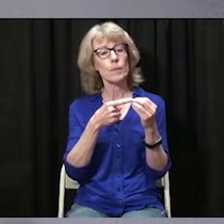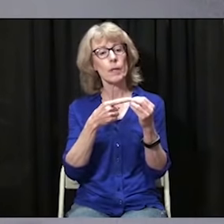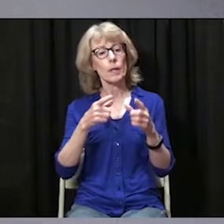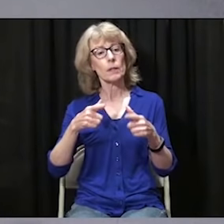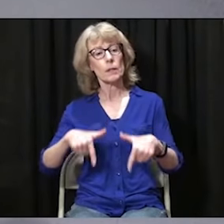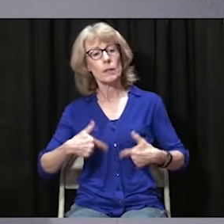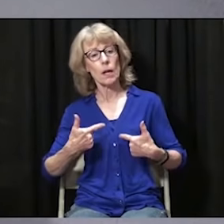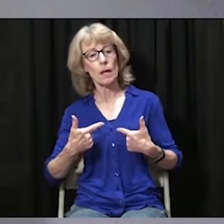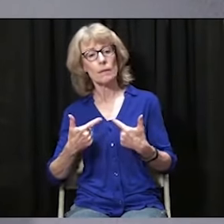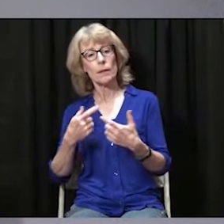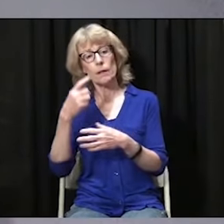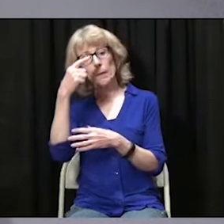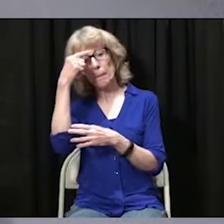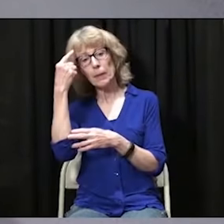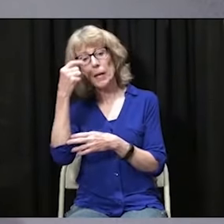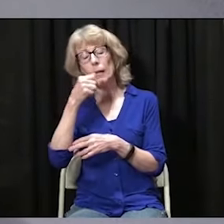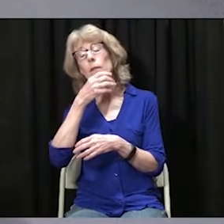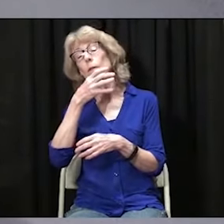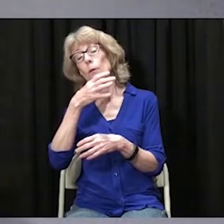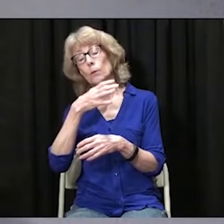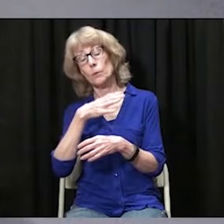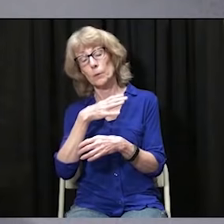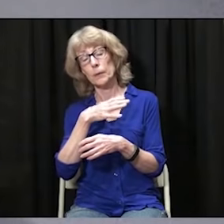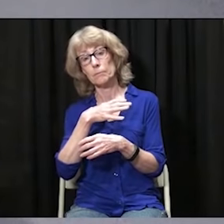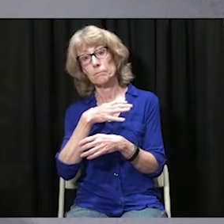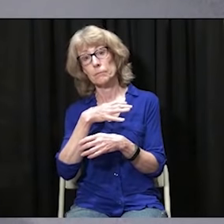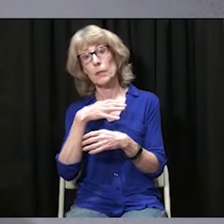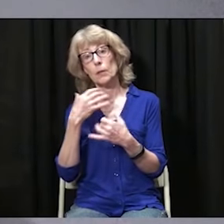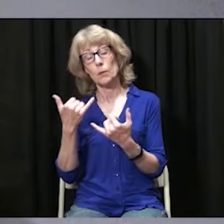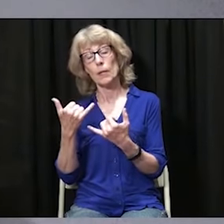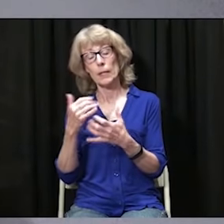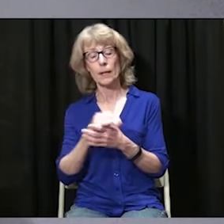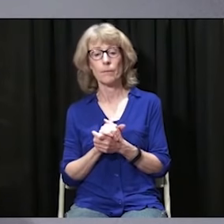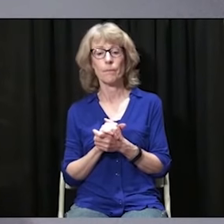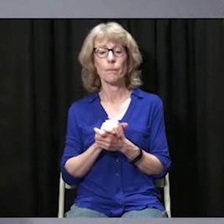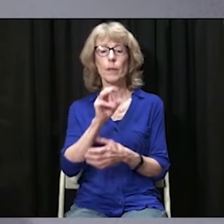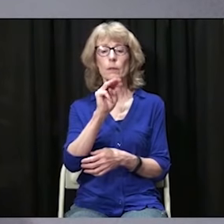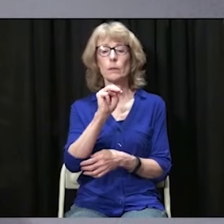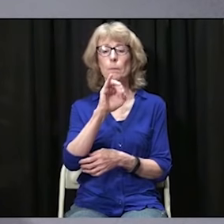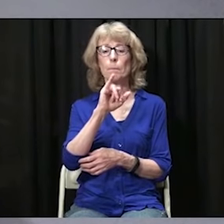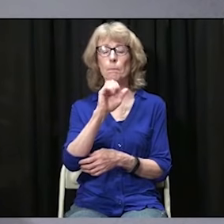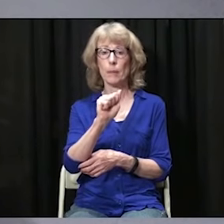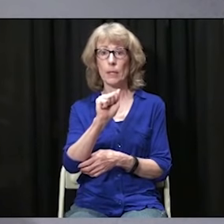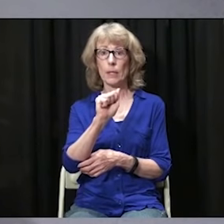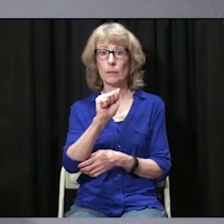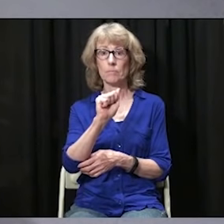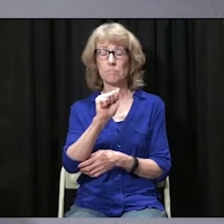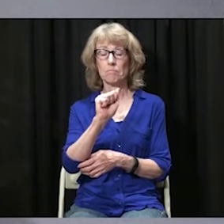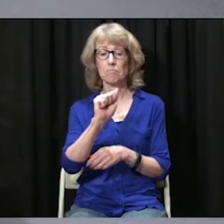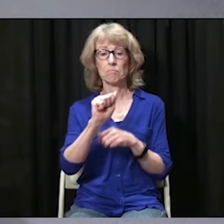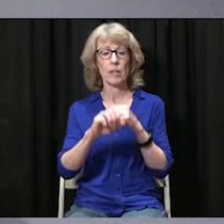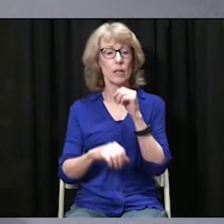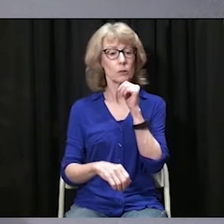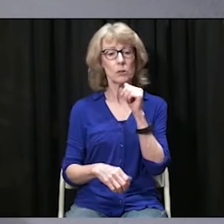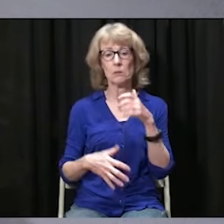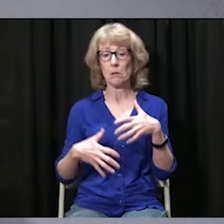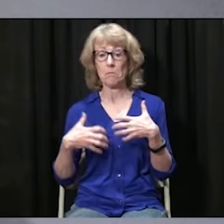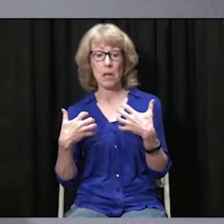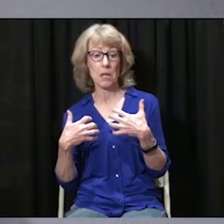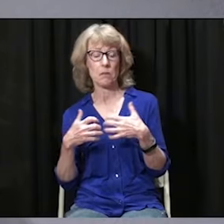have heard the conversation, because there's a few things that you need to know about Mia. Mia is, she's not angry.